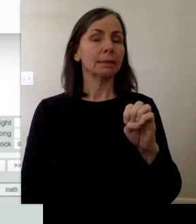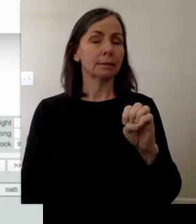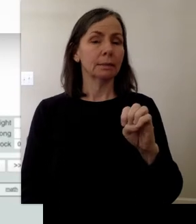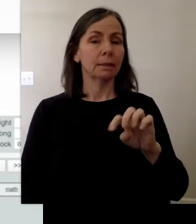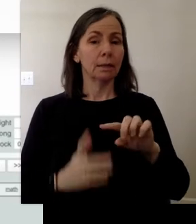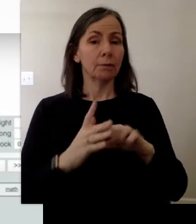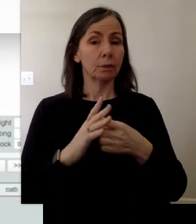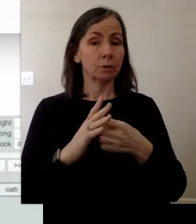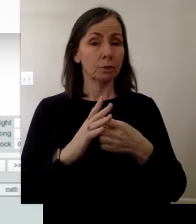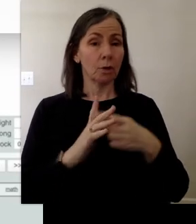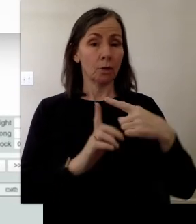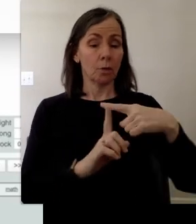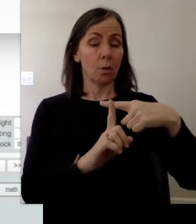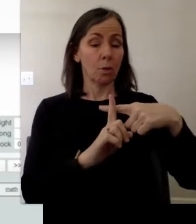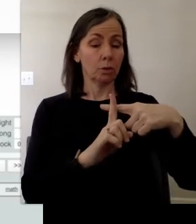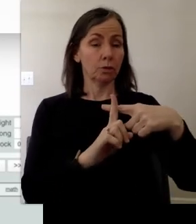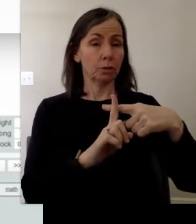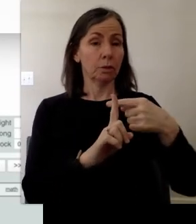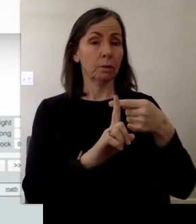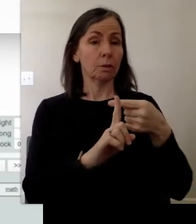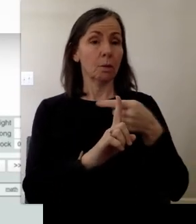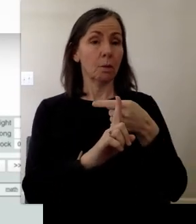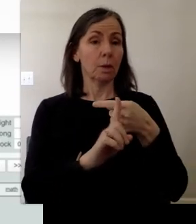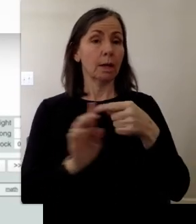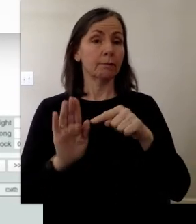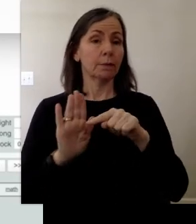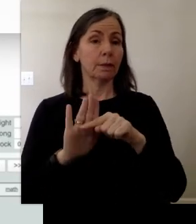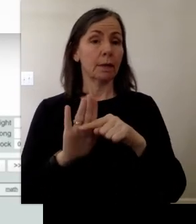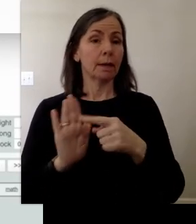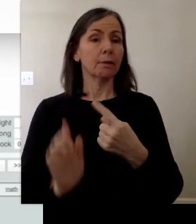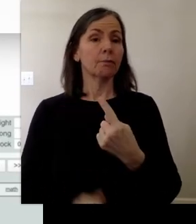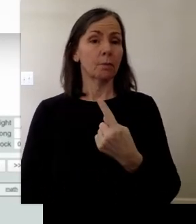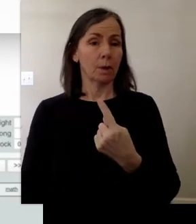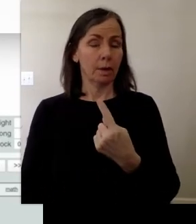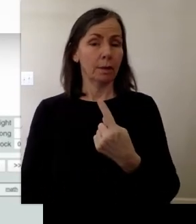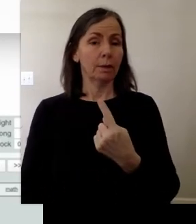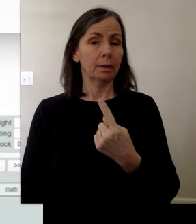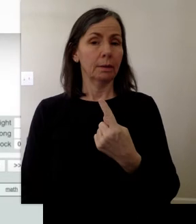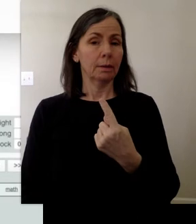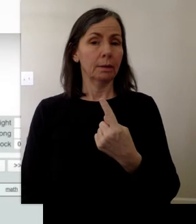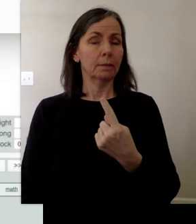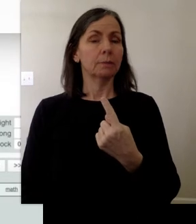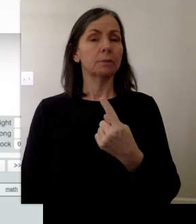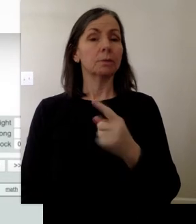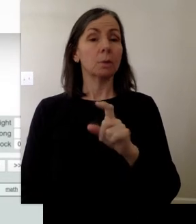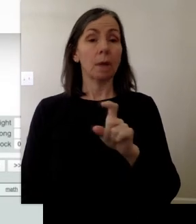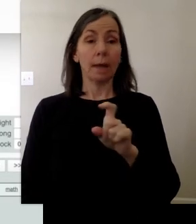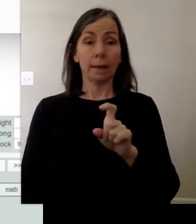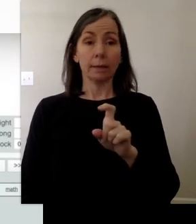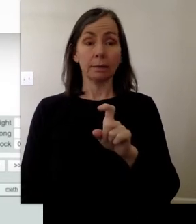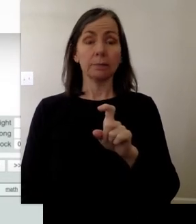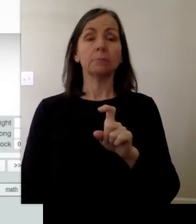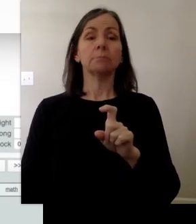left, -1. So it looks like the x would be -1. So let me write that down.